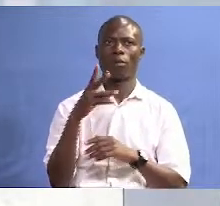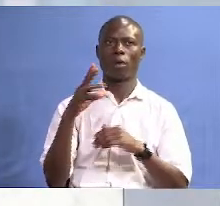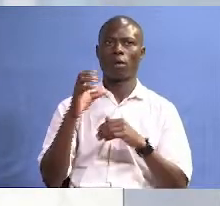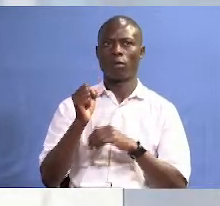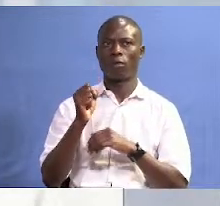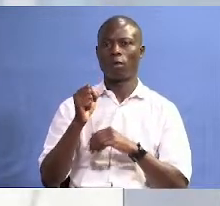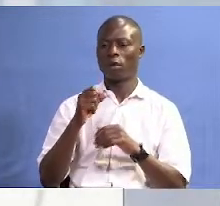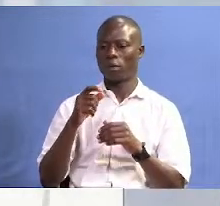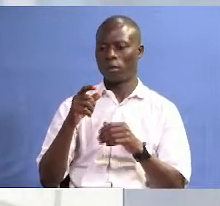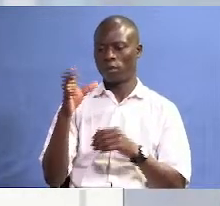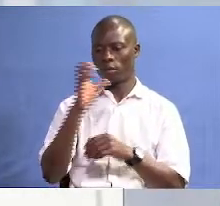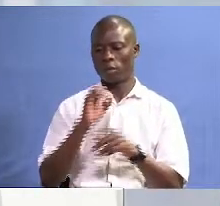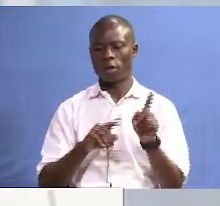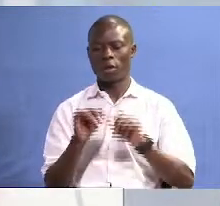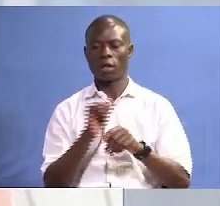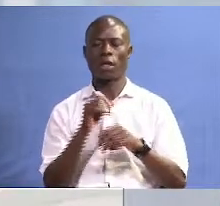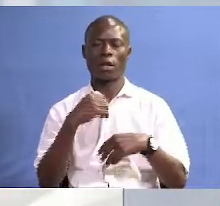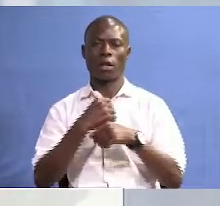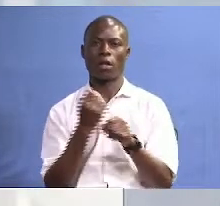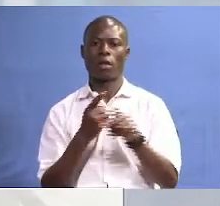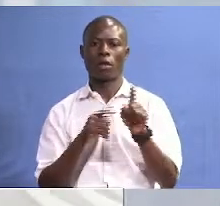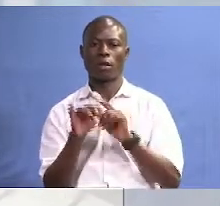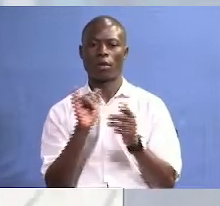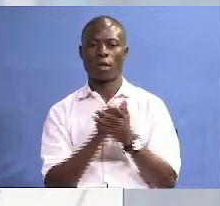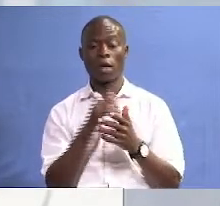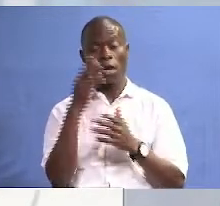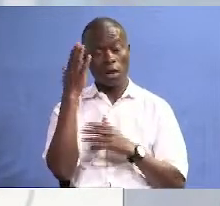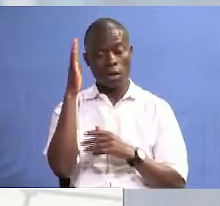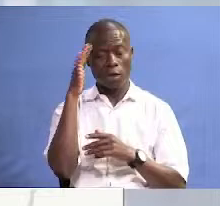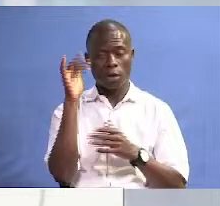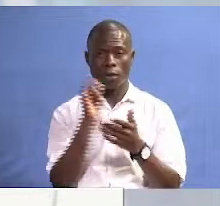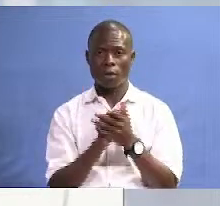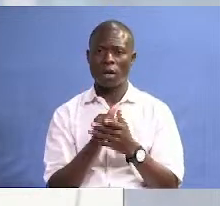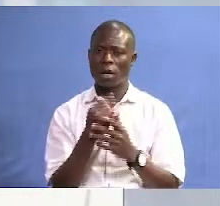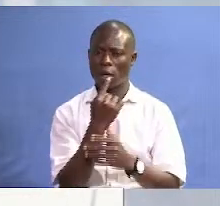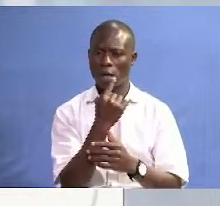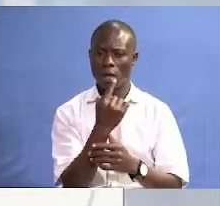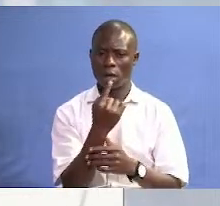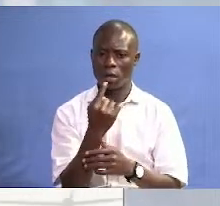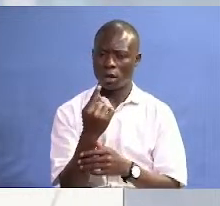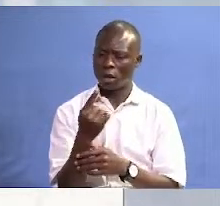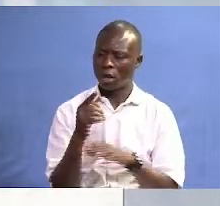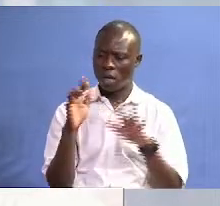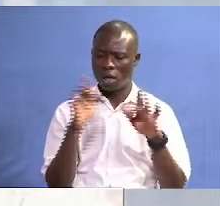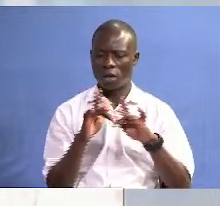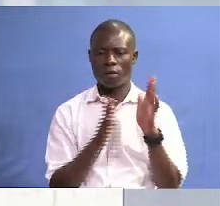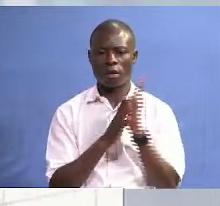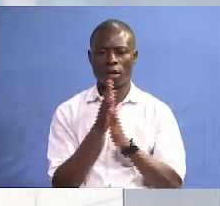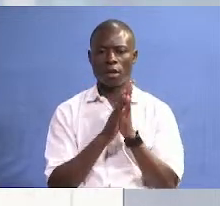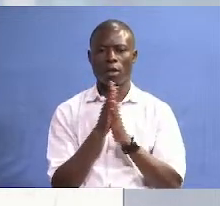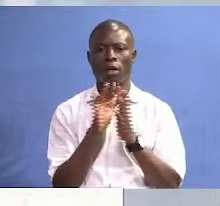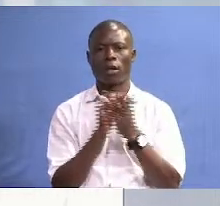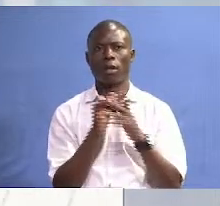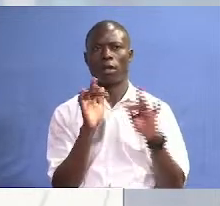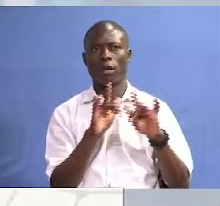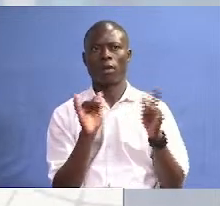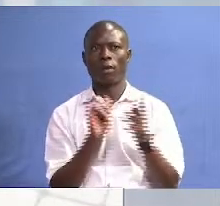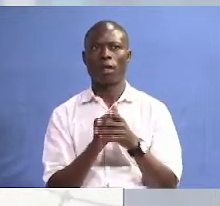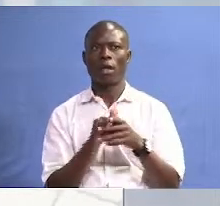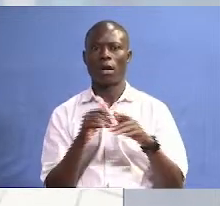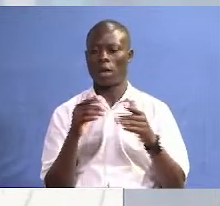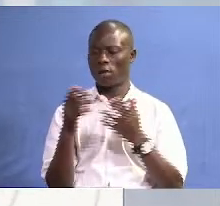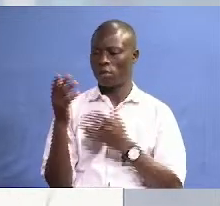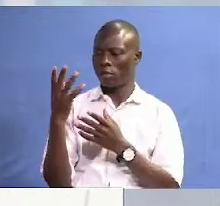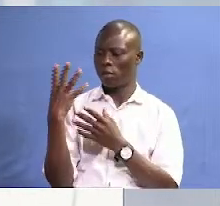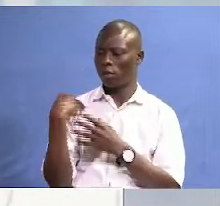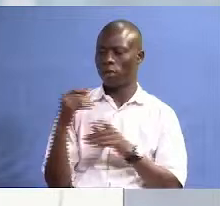housing extended to the informal, as well as acknowledging the significant public interest in the matter that had previously been